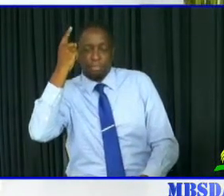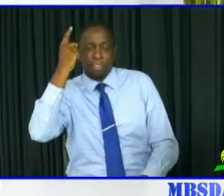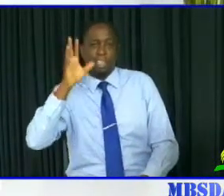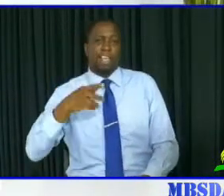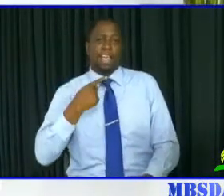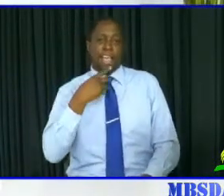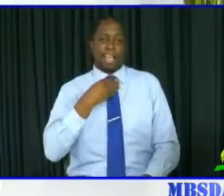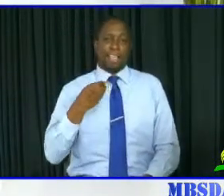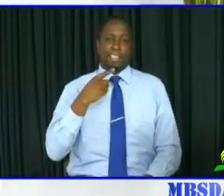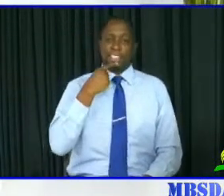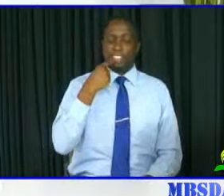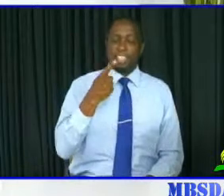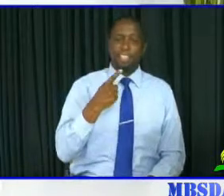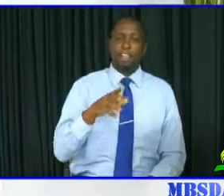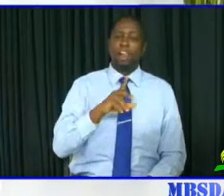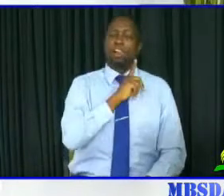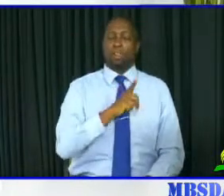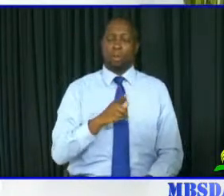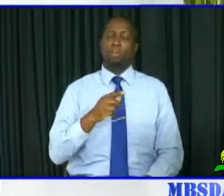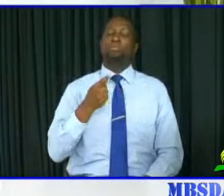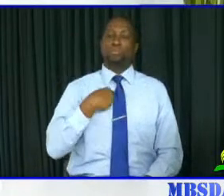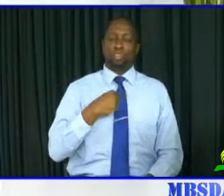Lord, I'm coming home.